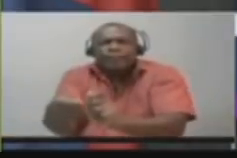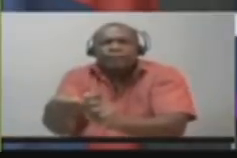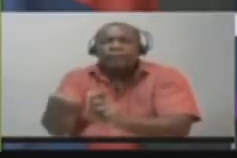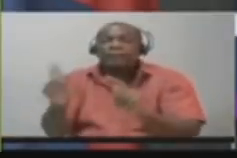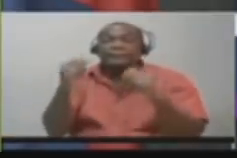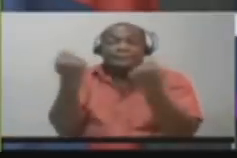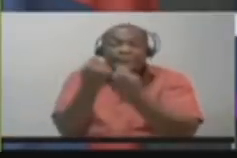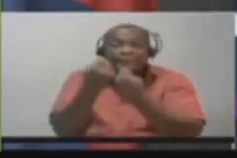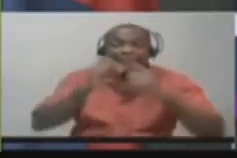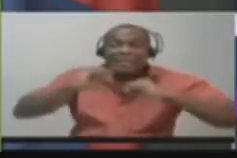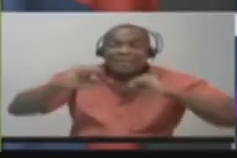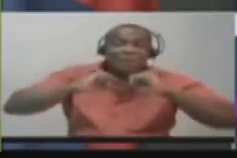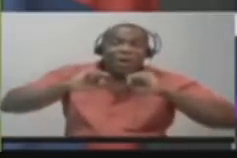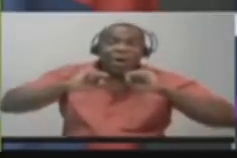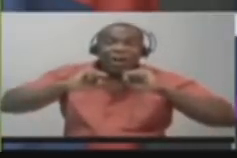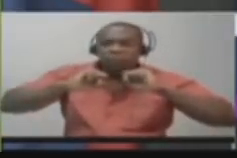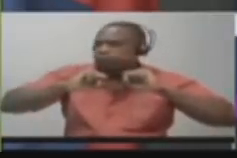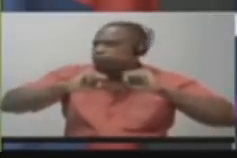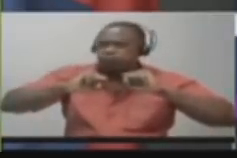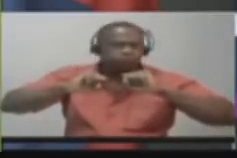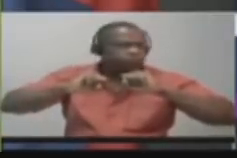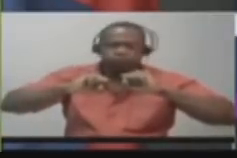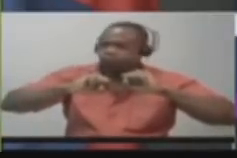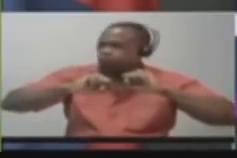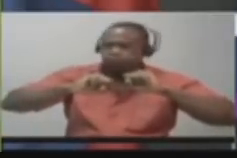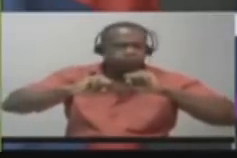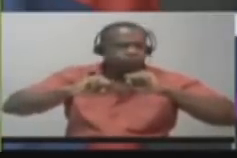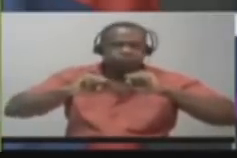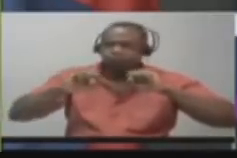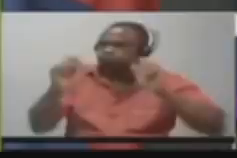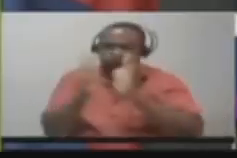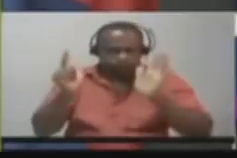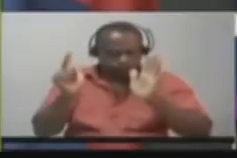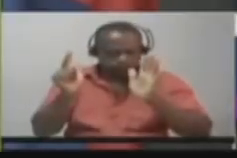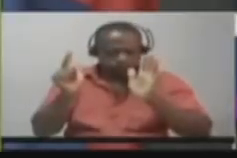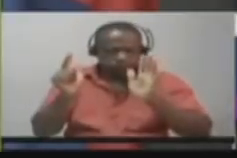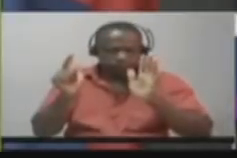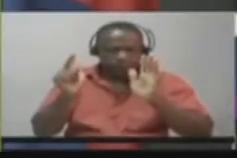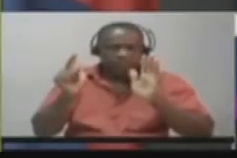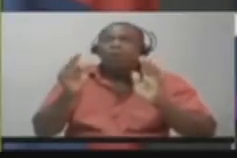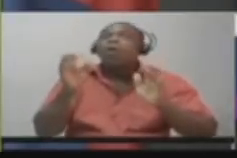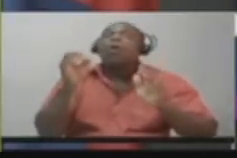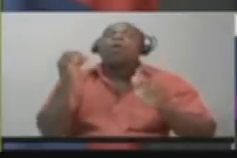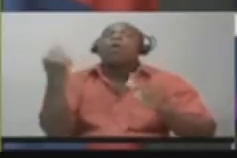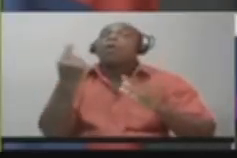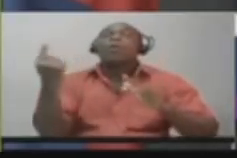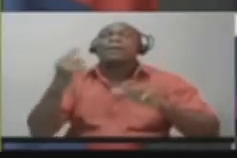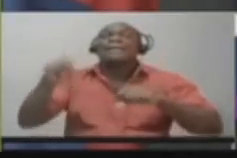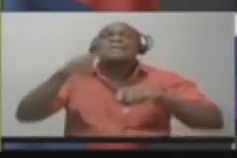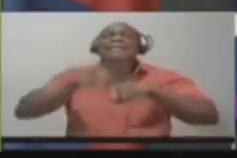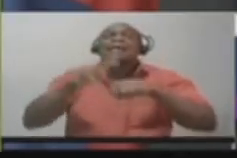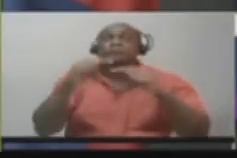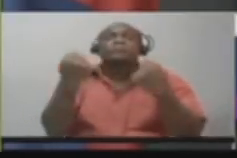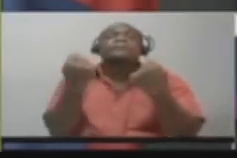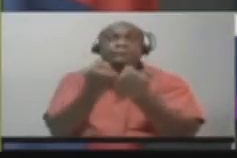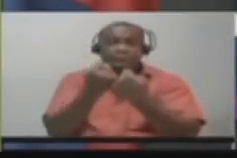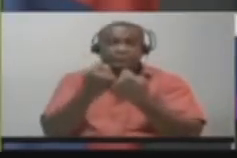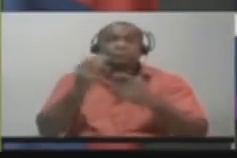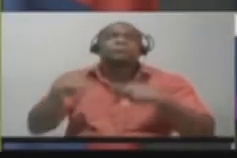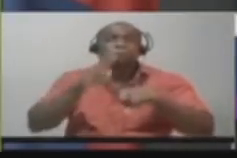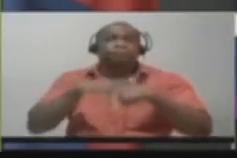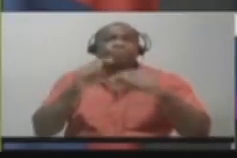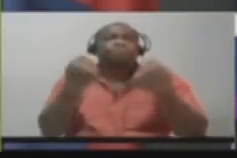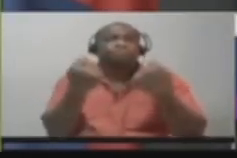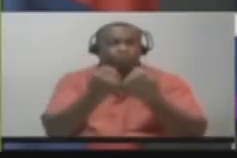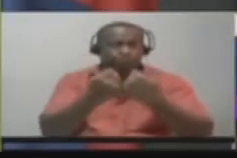sport, except we did get an exemption exists for national teams. That still stands, but at the personal